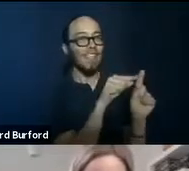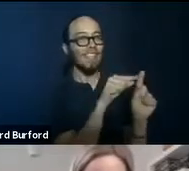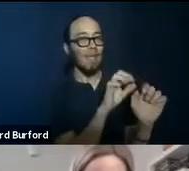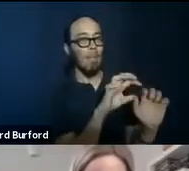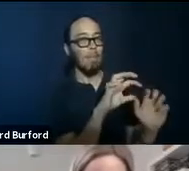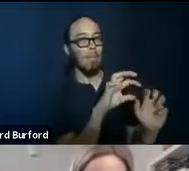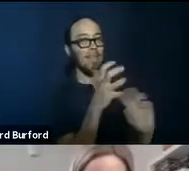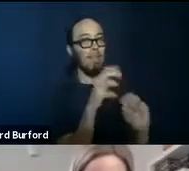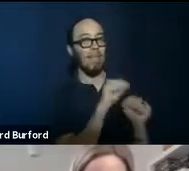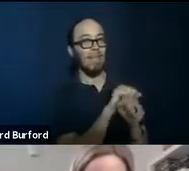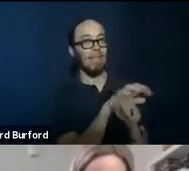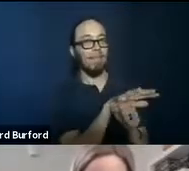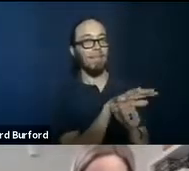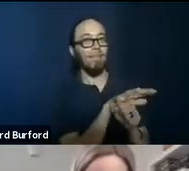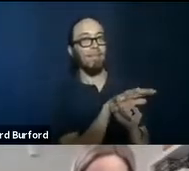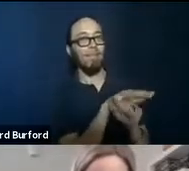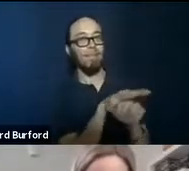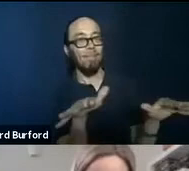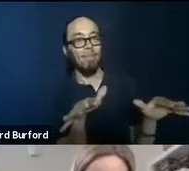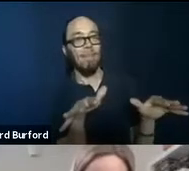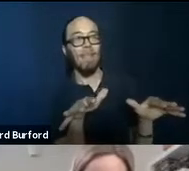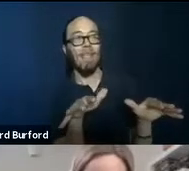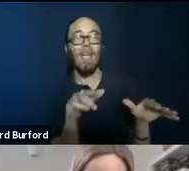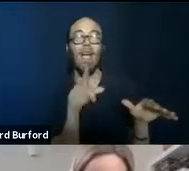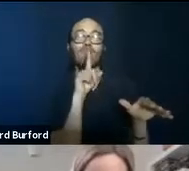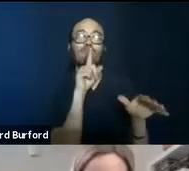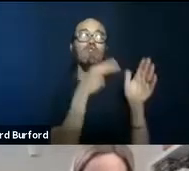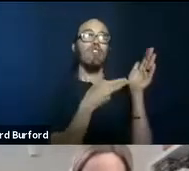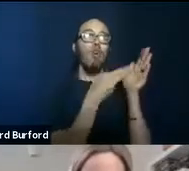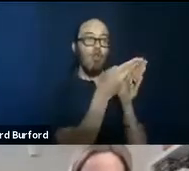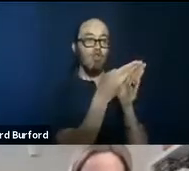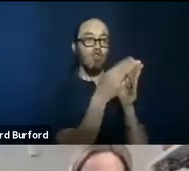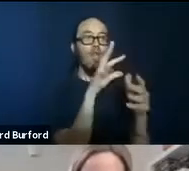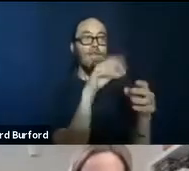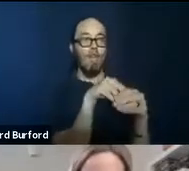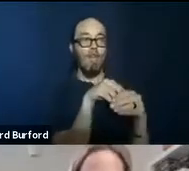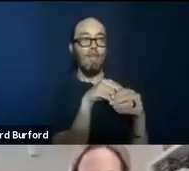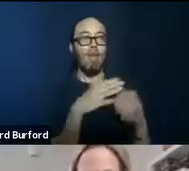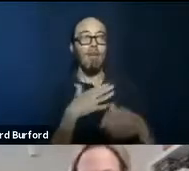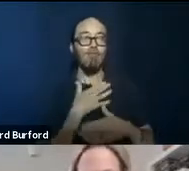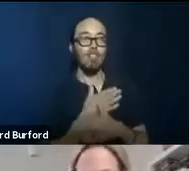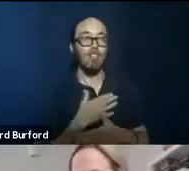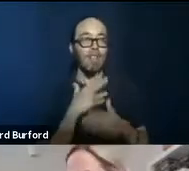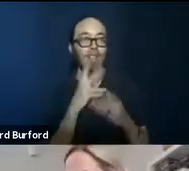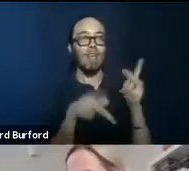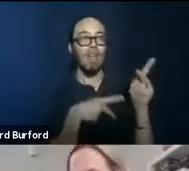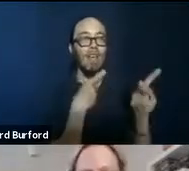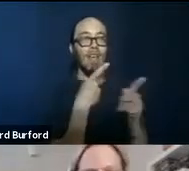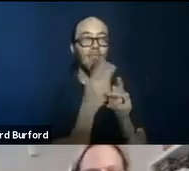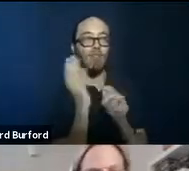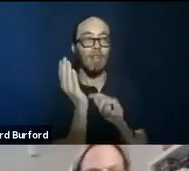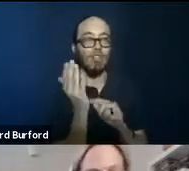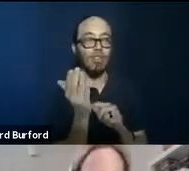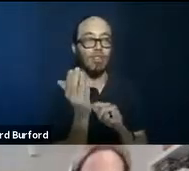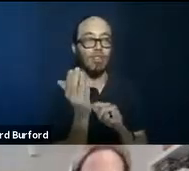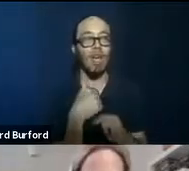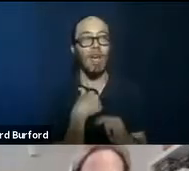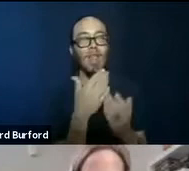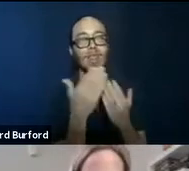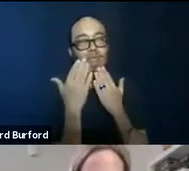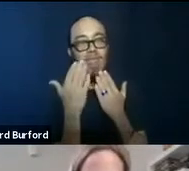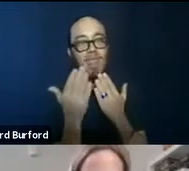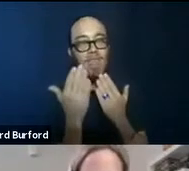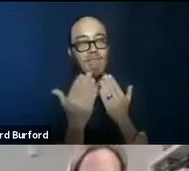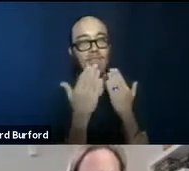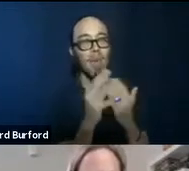and I'm honored to be with you. I appreciate the kind introduction. I thank